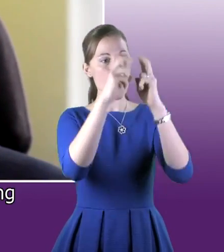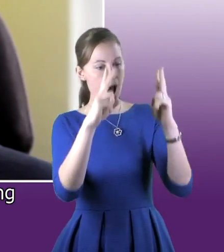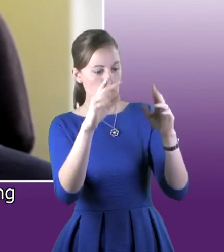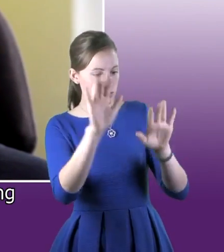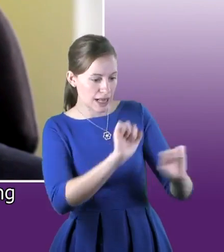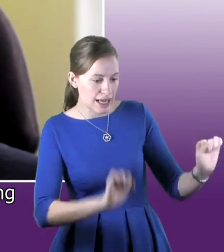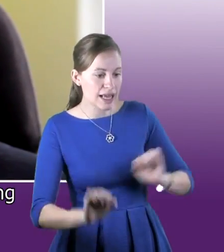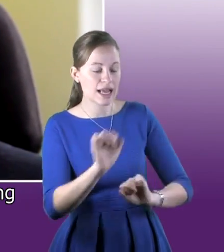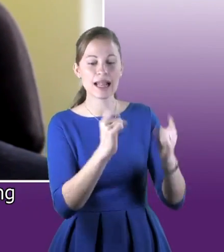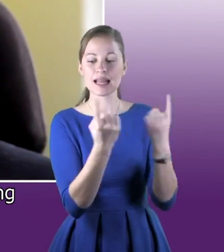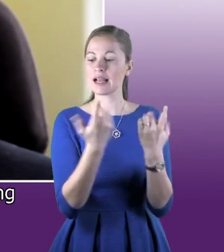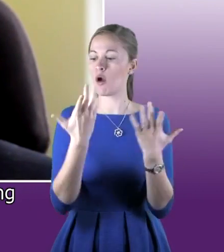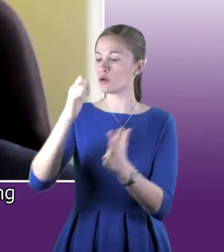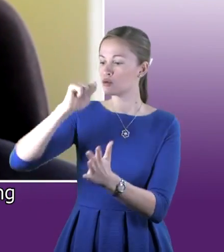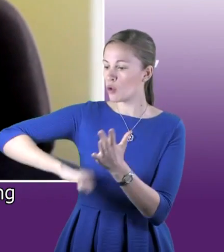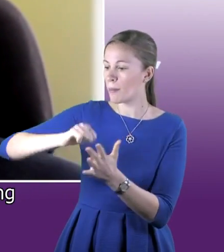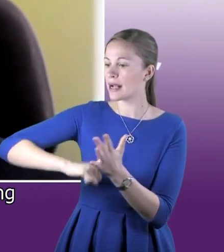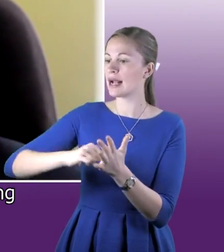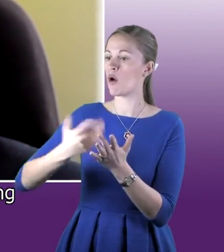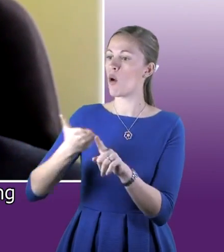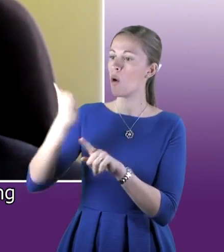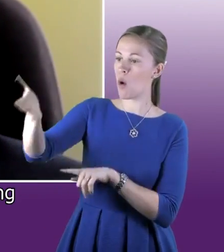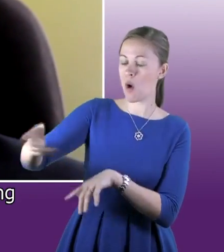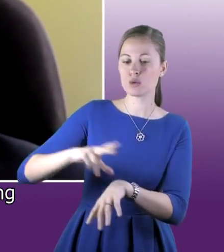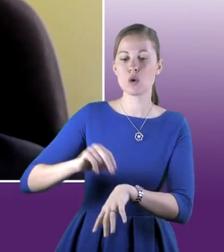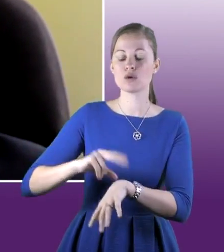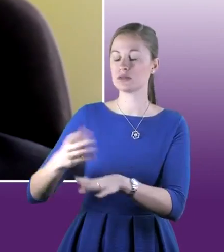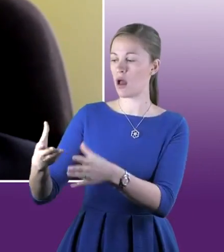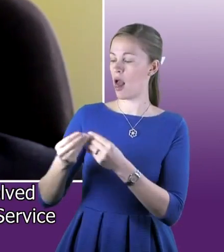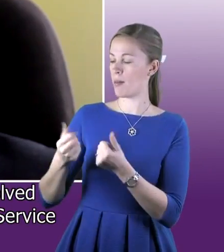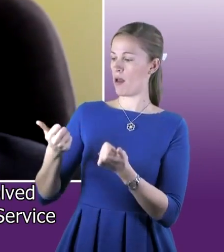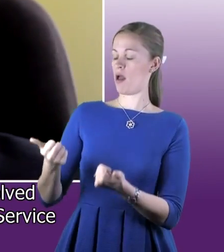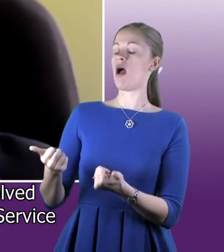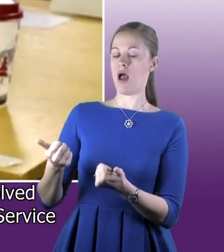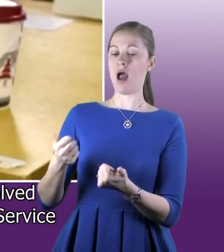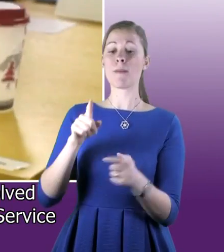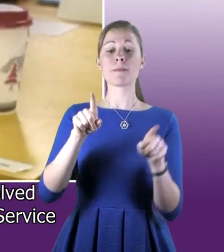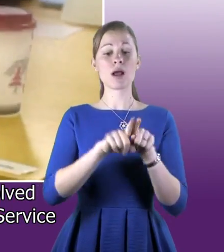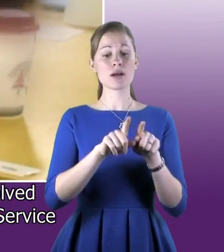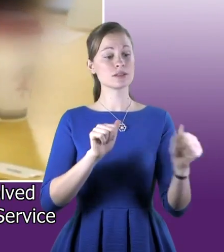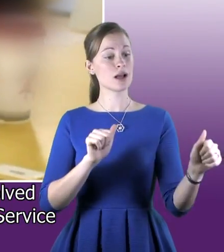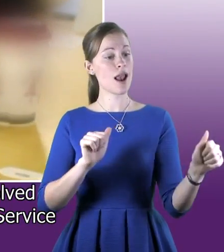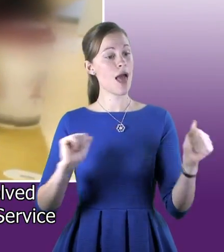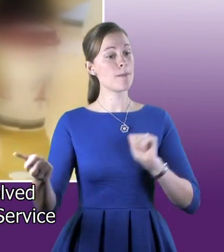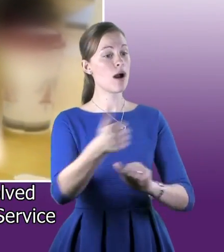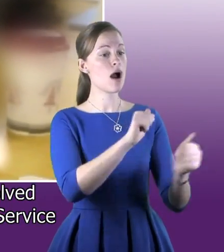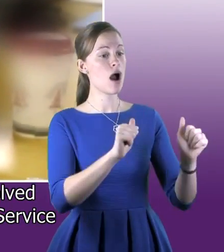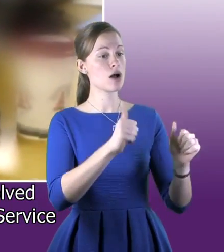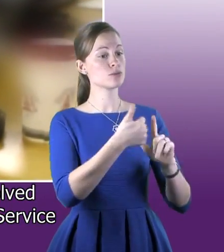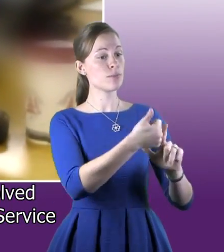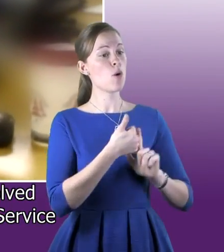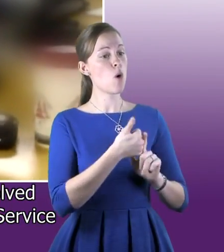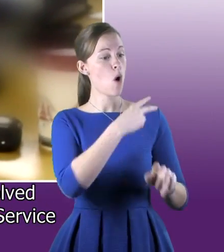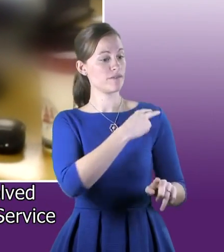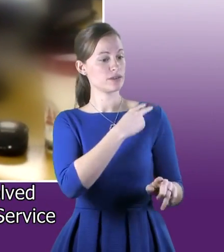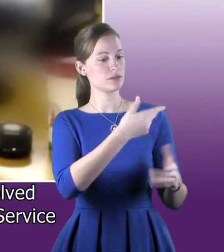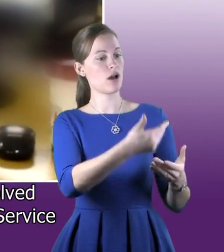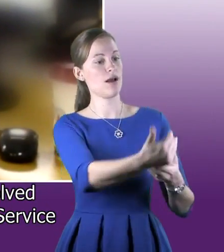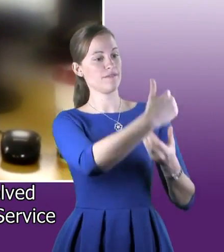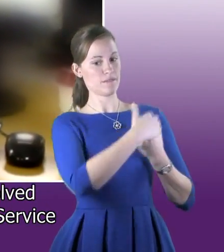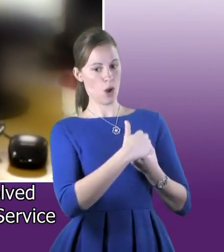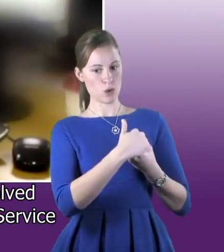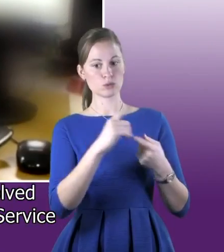chores, such as shopping or getting him to medical appointments. A neighbourhood support officer became involved in the investigation, along